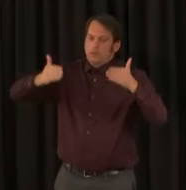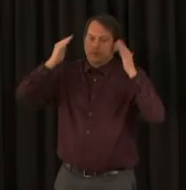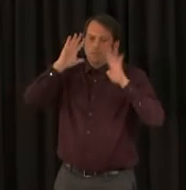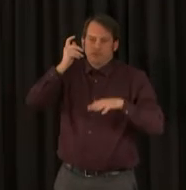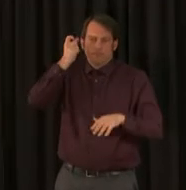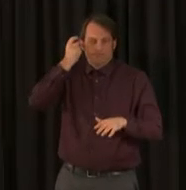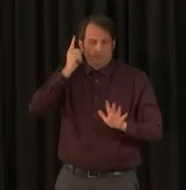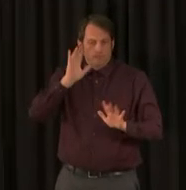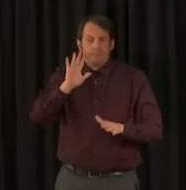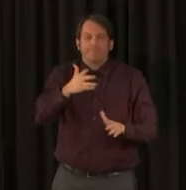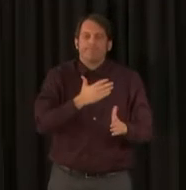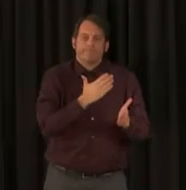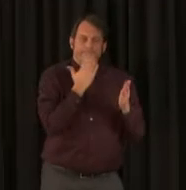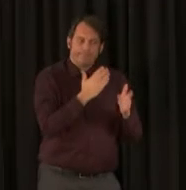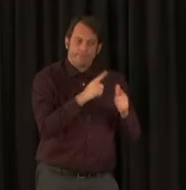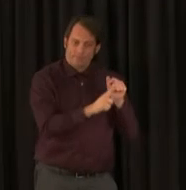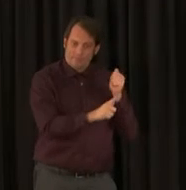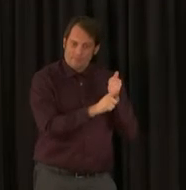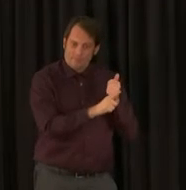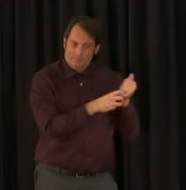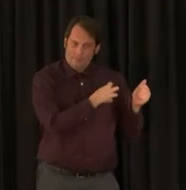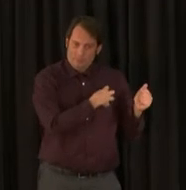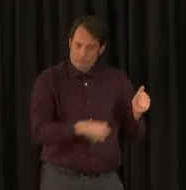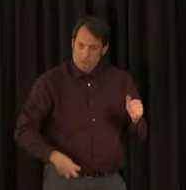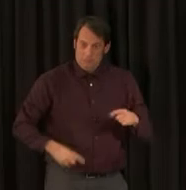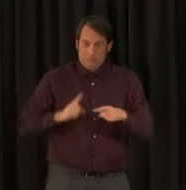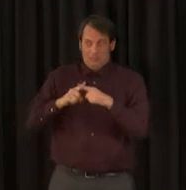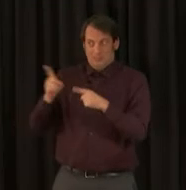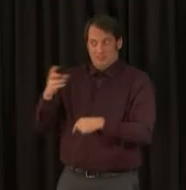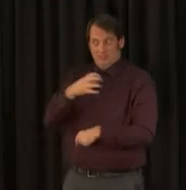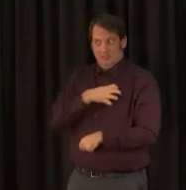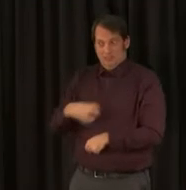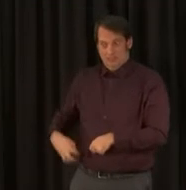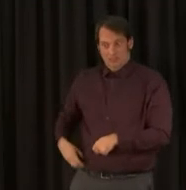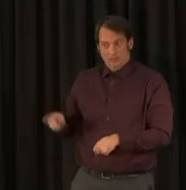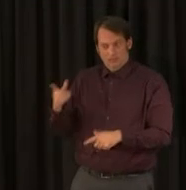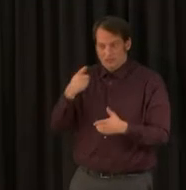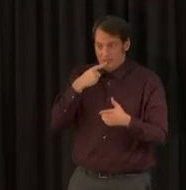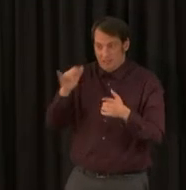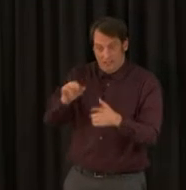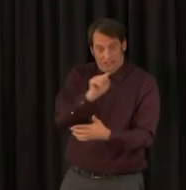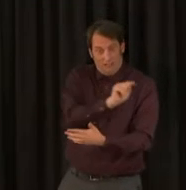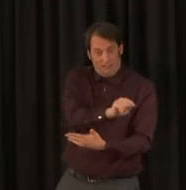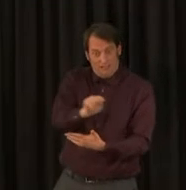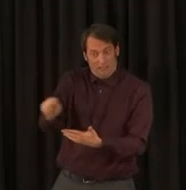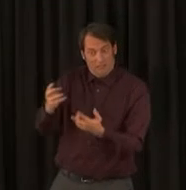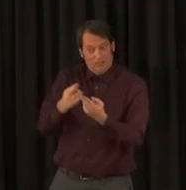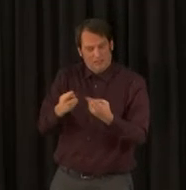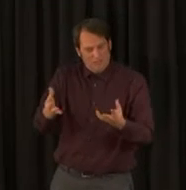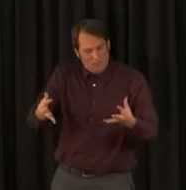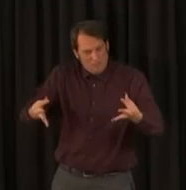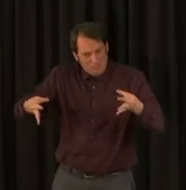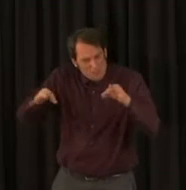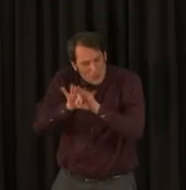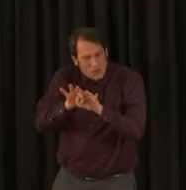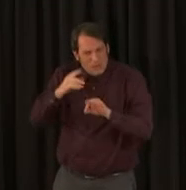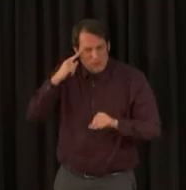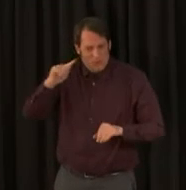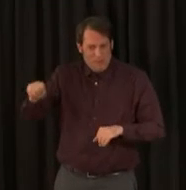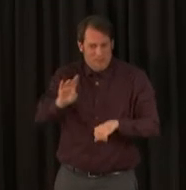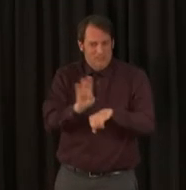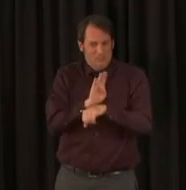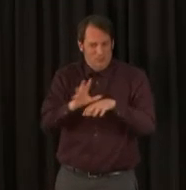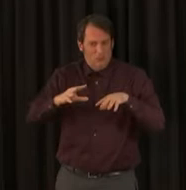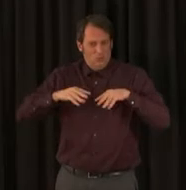and the Mayor for continuing to highlight this essential resource for our small businesses. And also to have an opportunity to say to